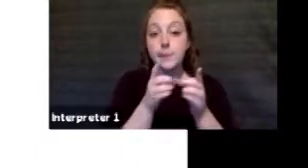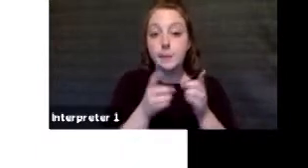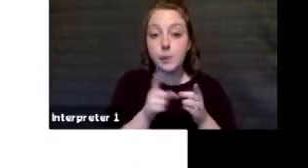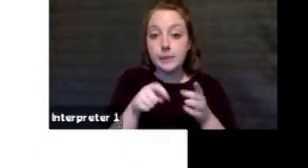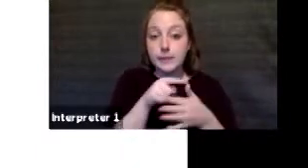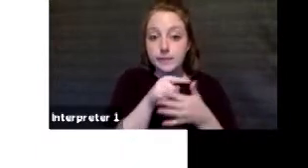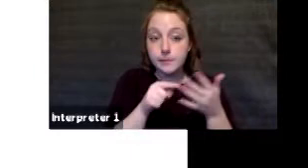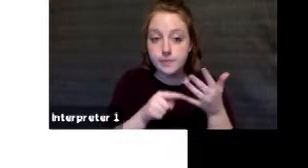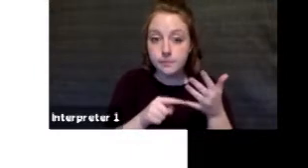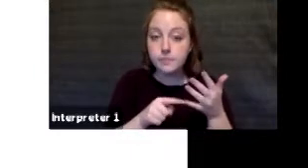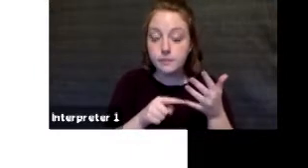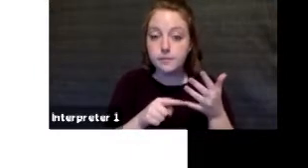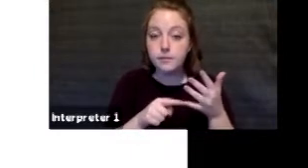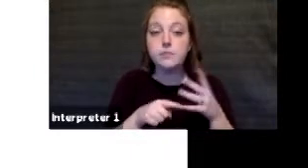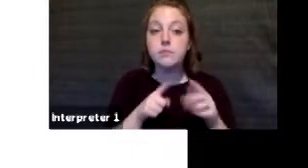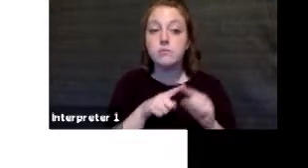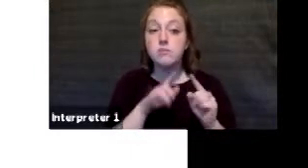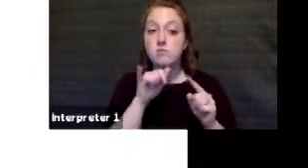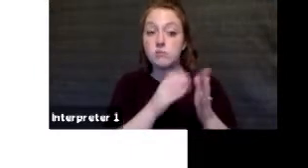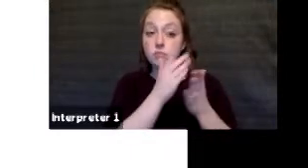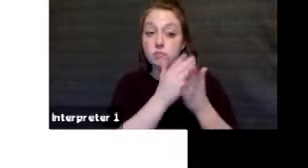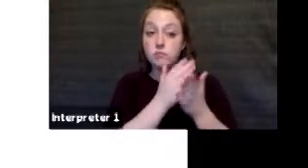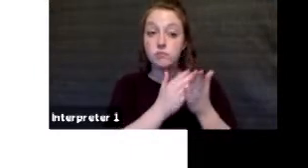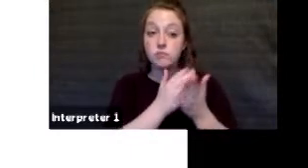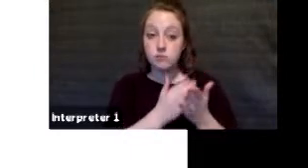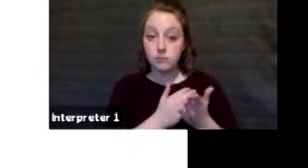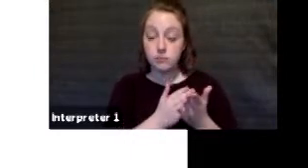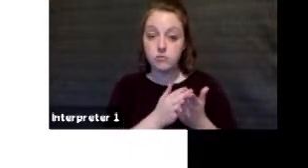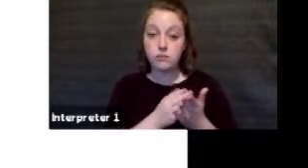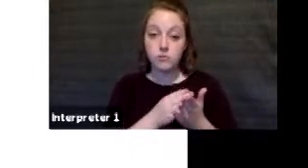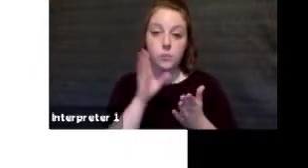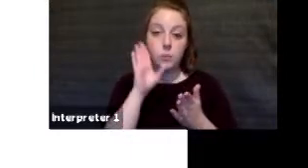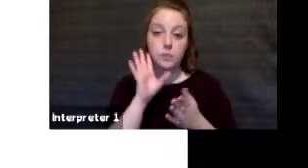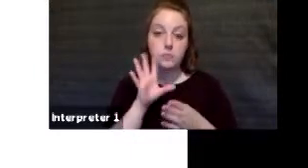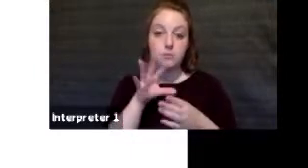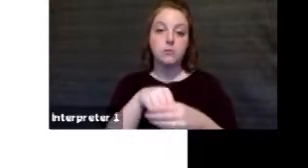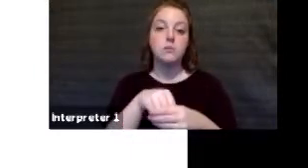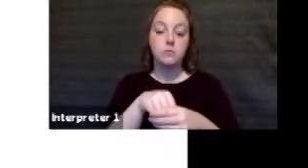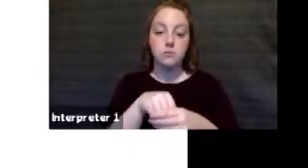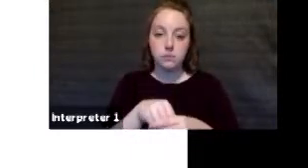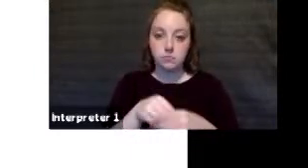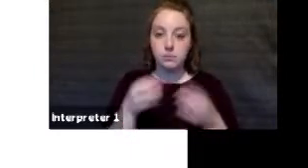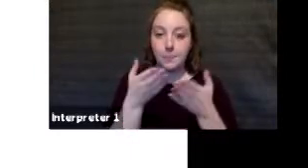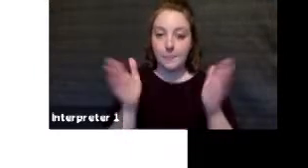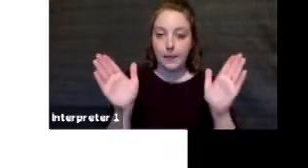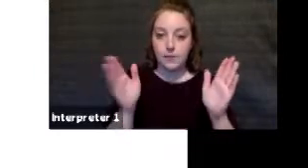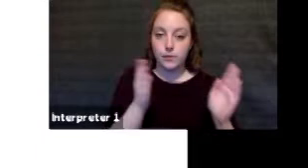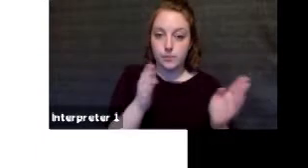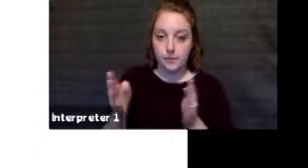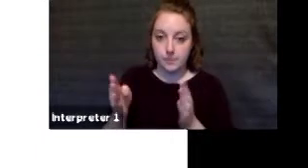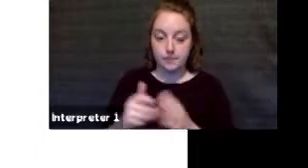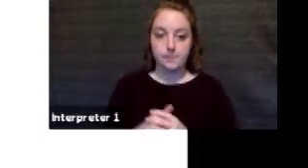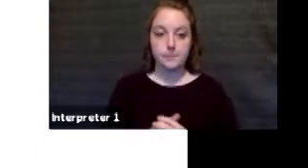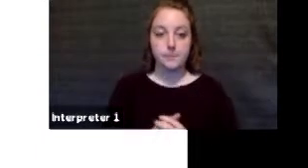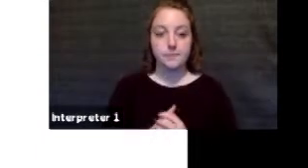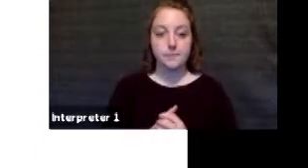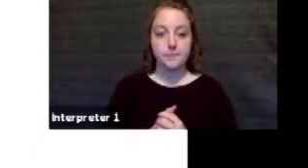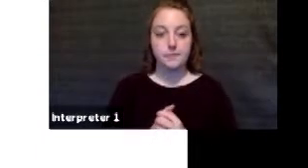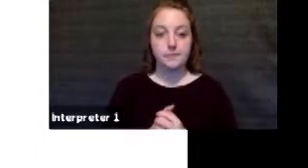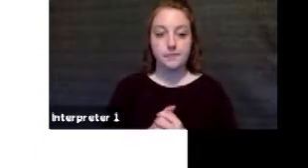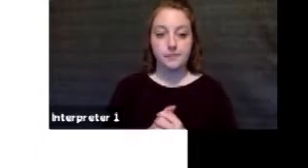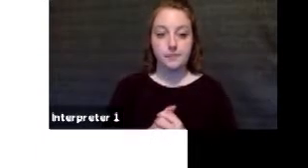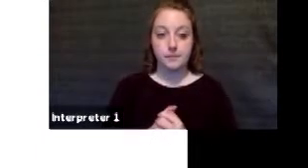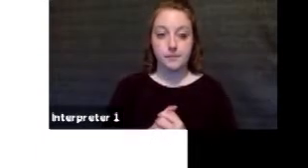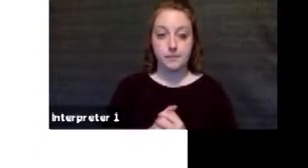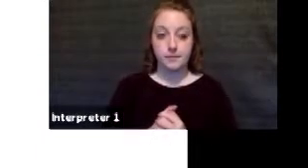in that. But ultimately those elements will help make up the facility master plan. And that all of those projects over a